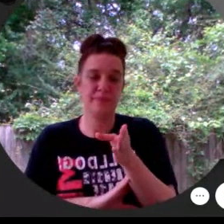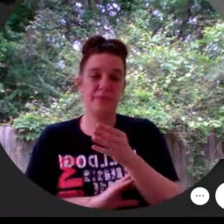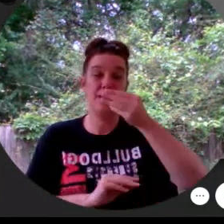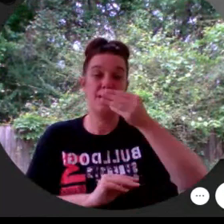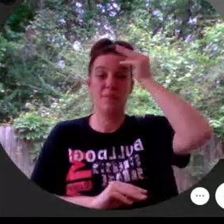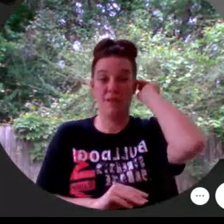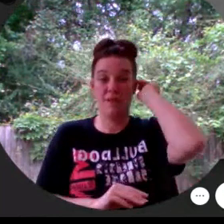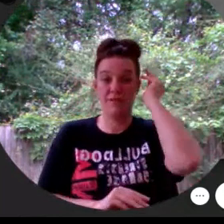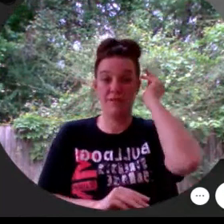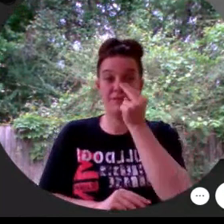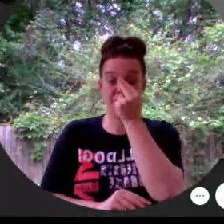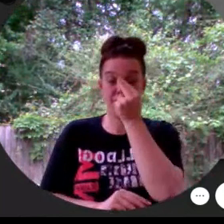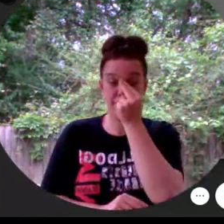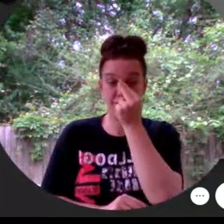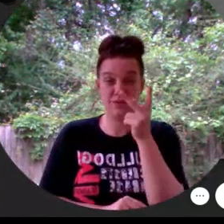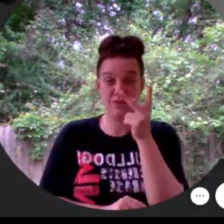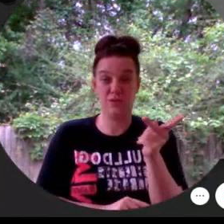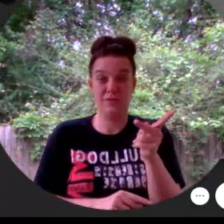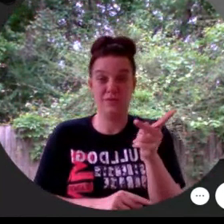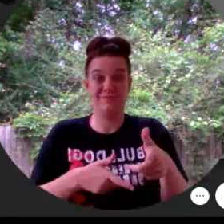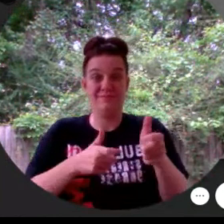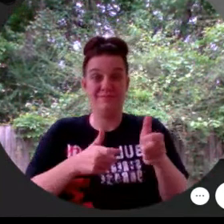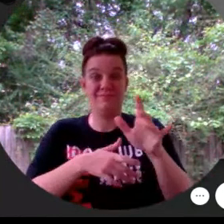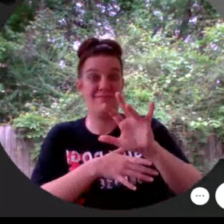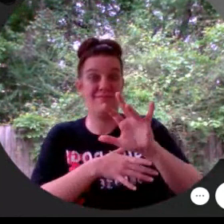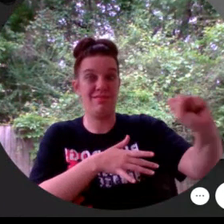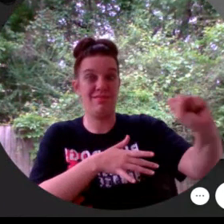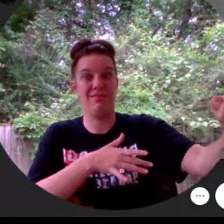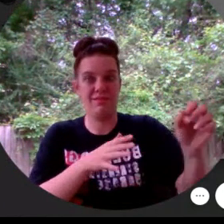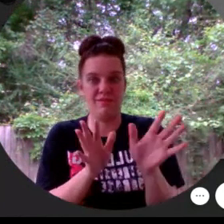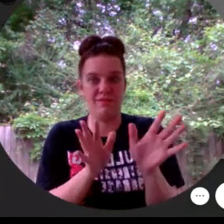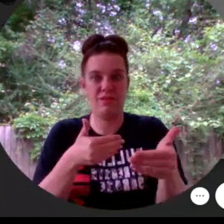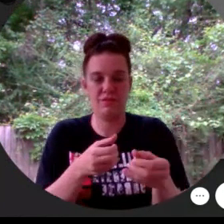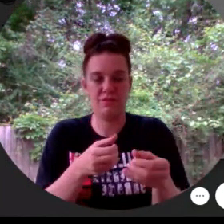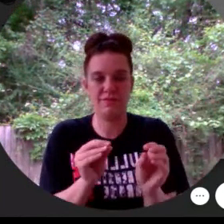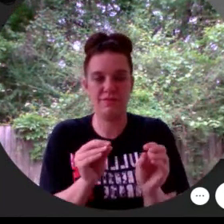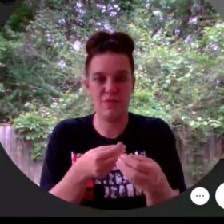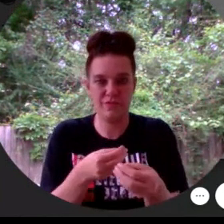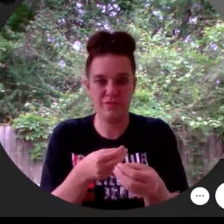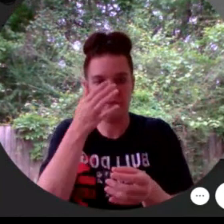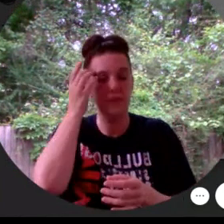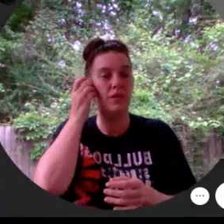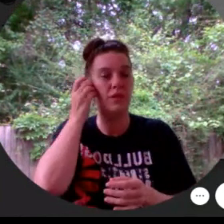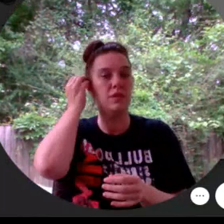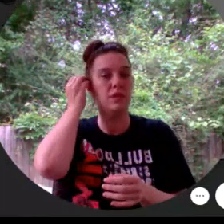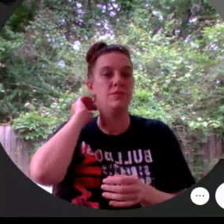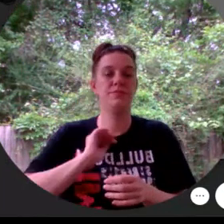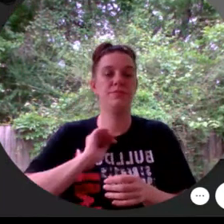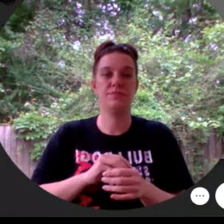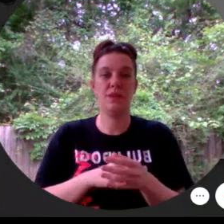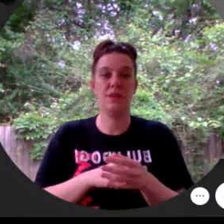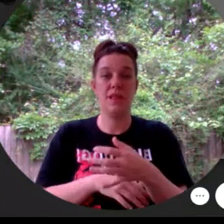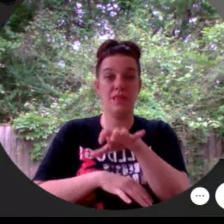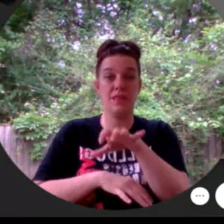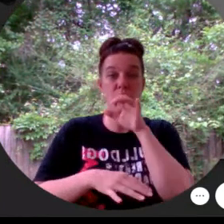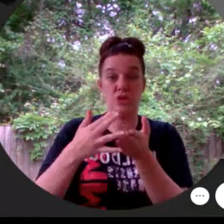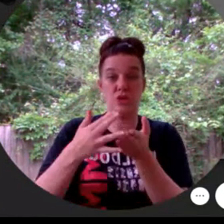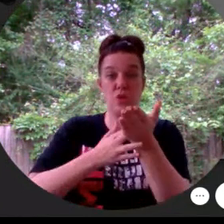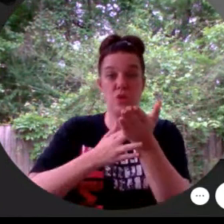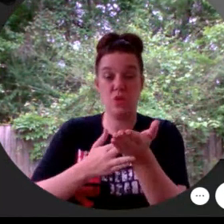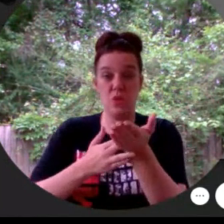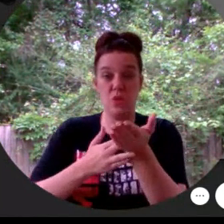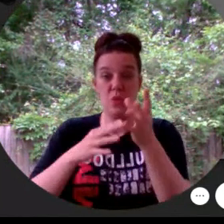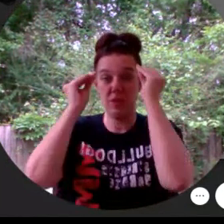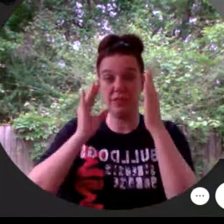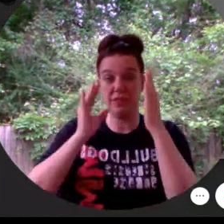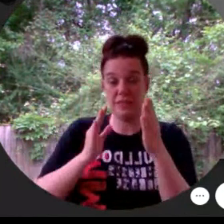Miles and Niles quickly left the office. They walked through the teacher's lounge and into the